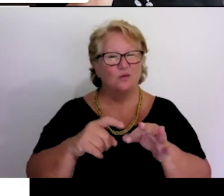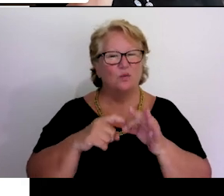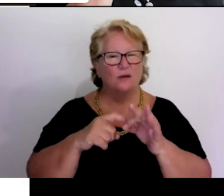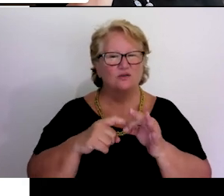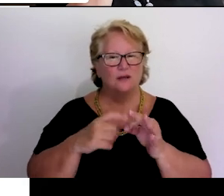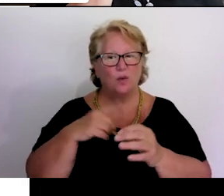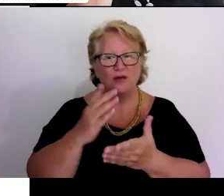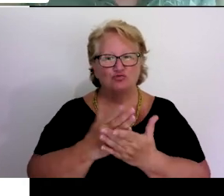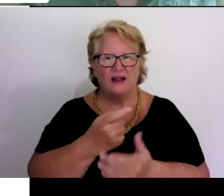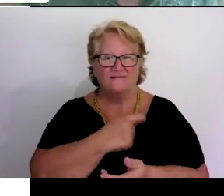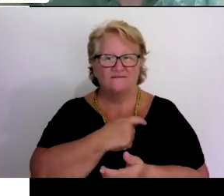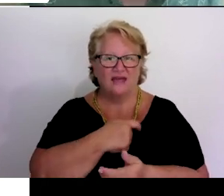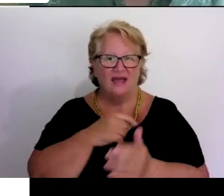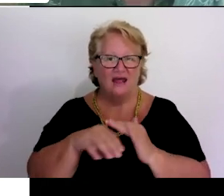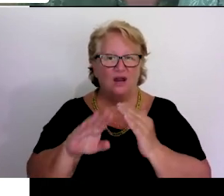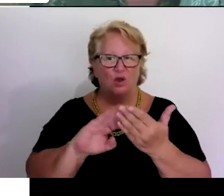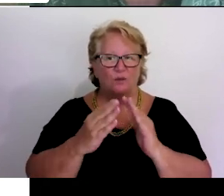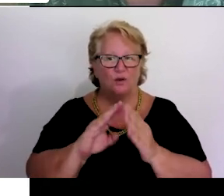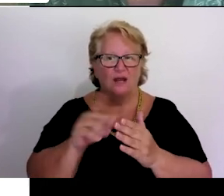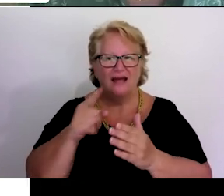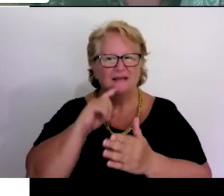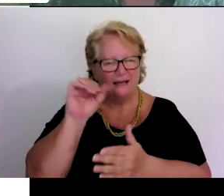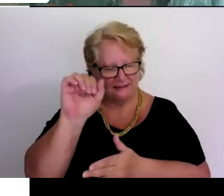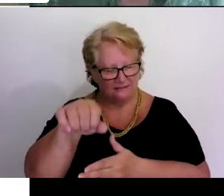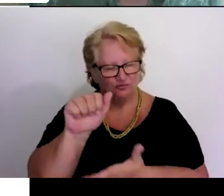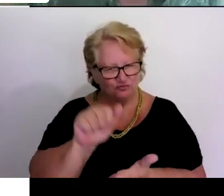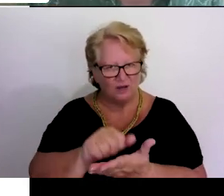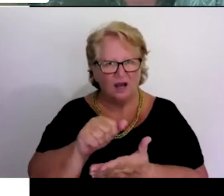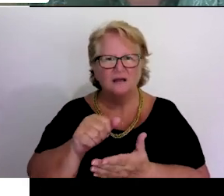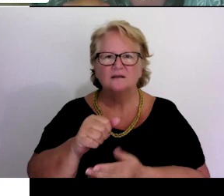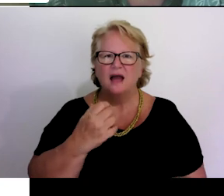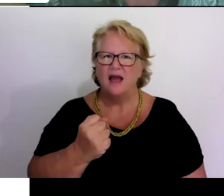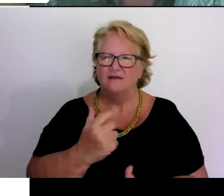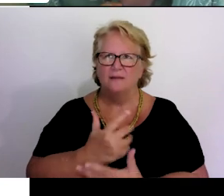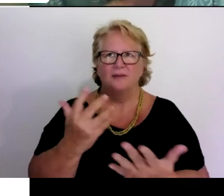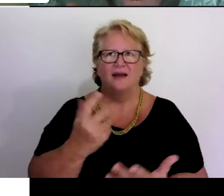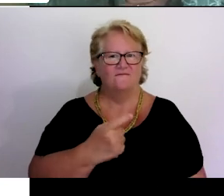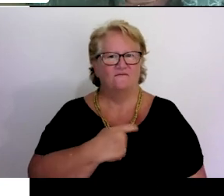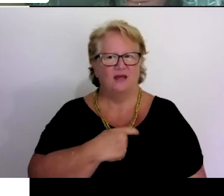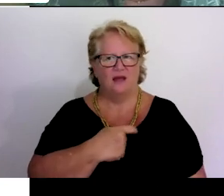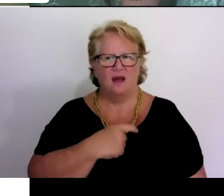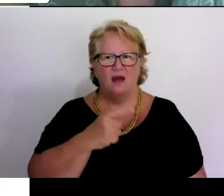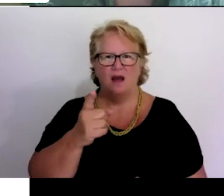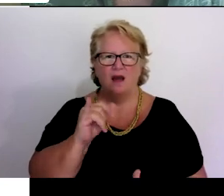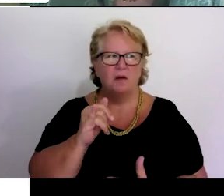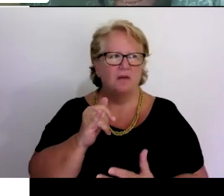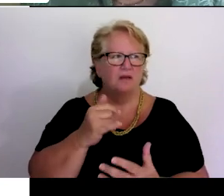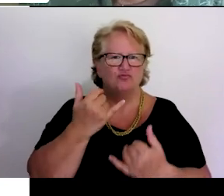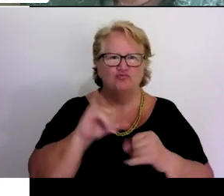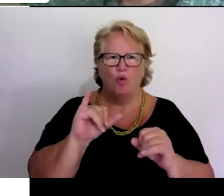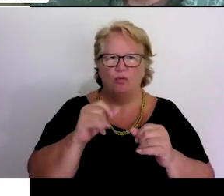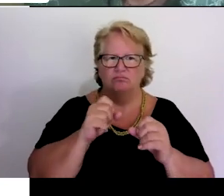community. Hey, Luke? That's right. There's a massive fear that data could be leaked,